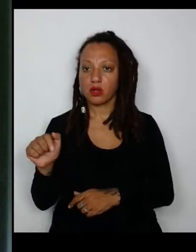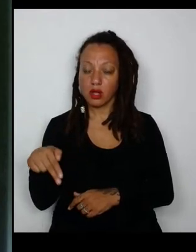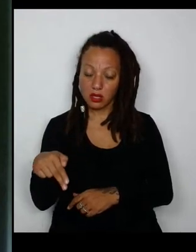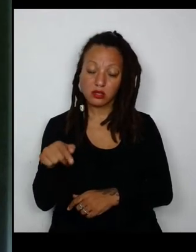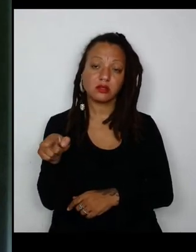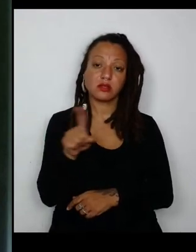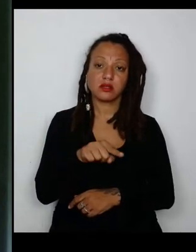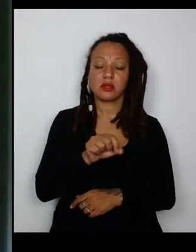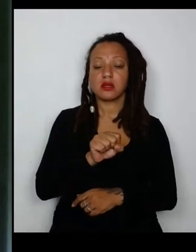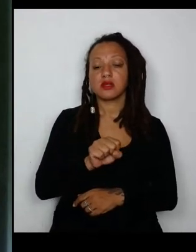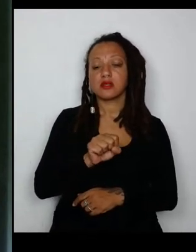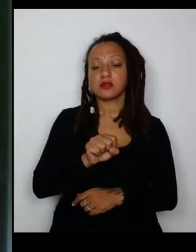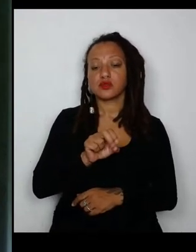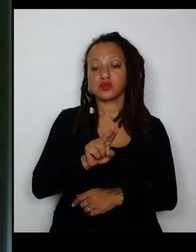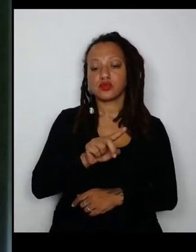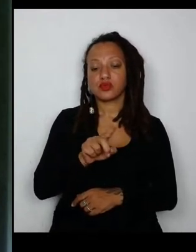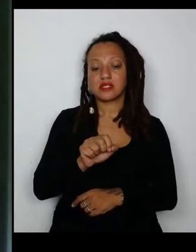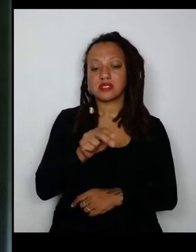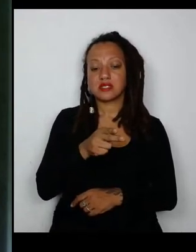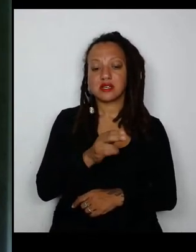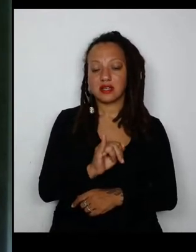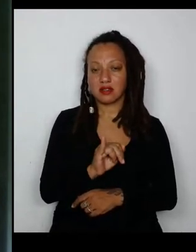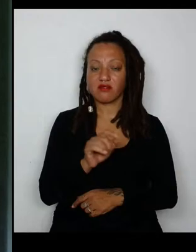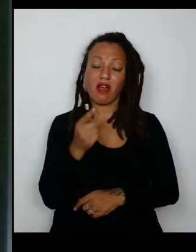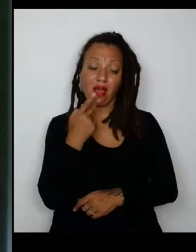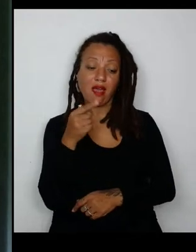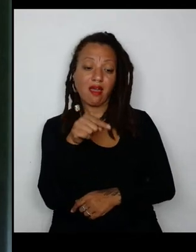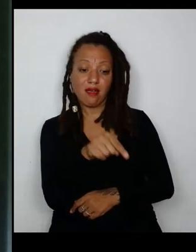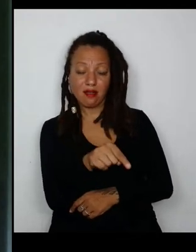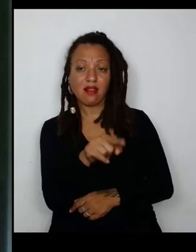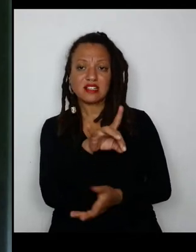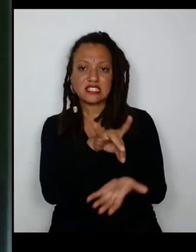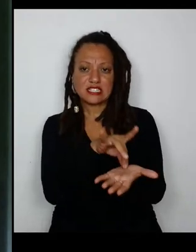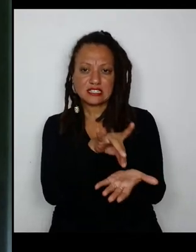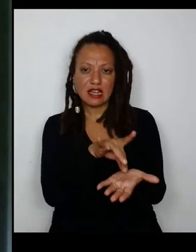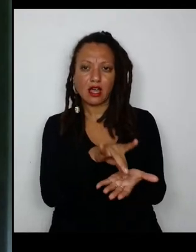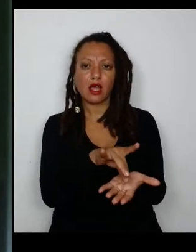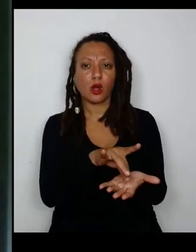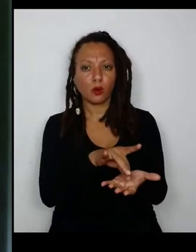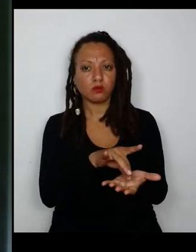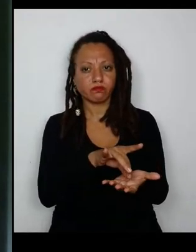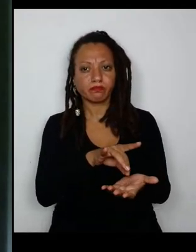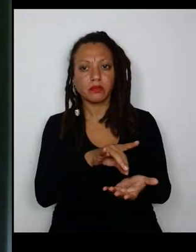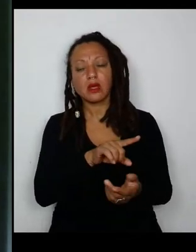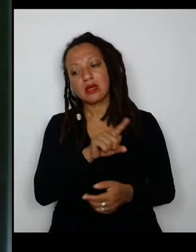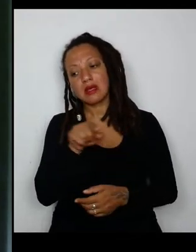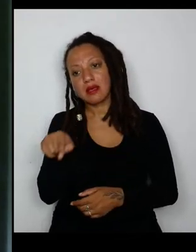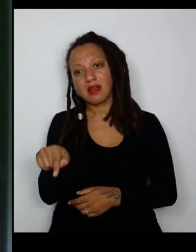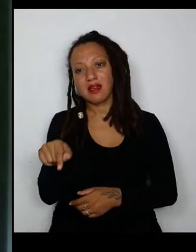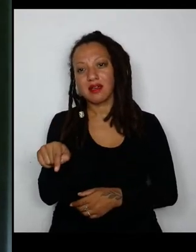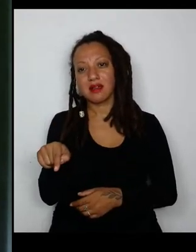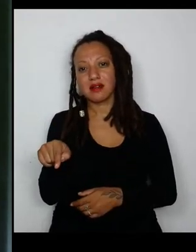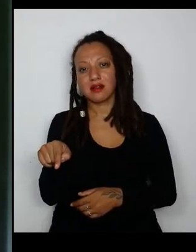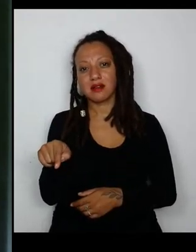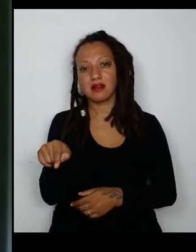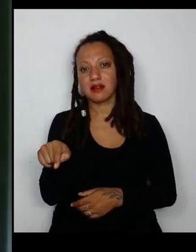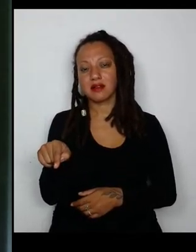as pilfering and sort of associative because he was pulling from different